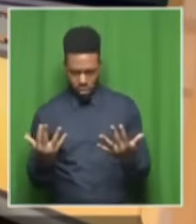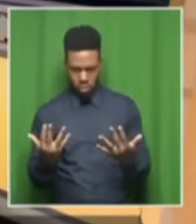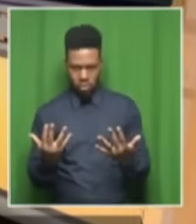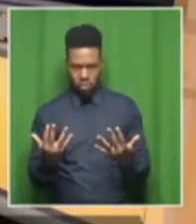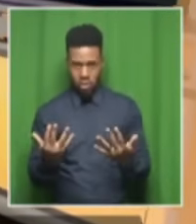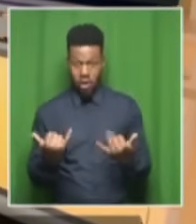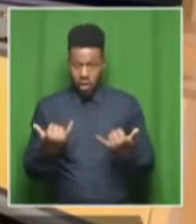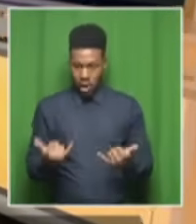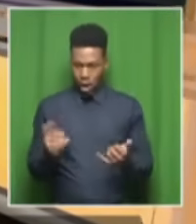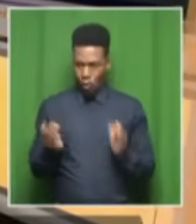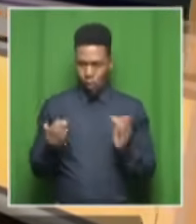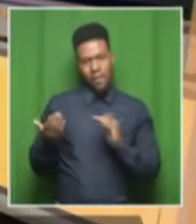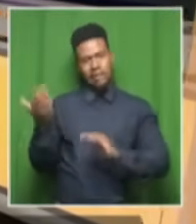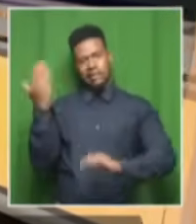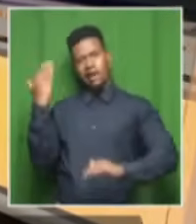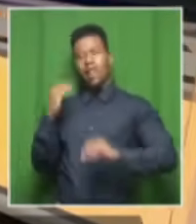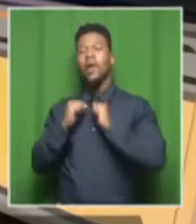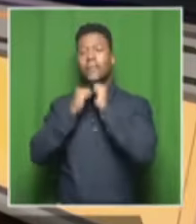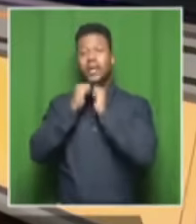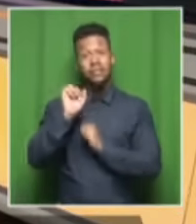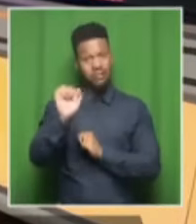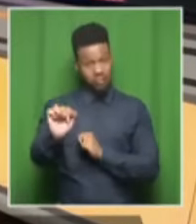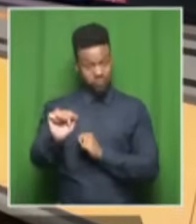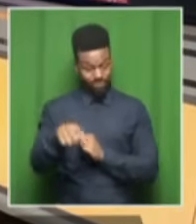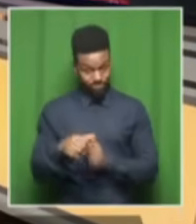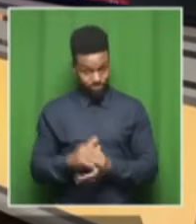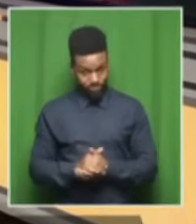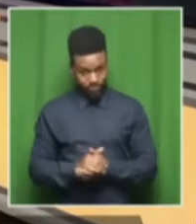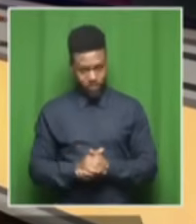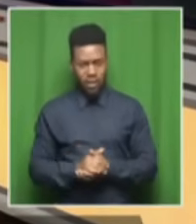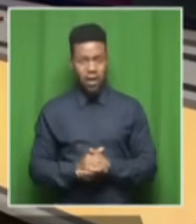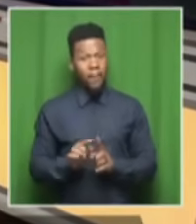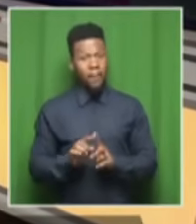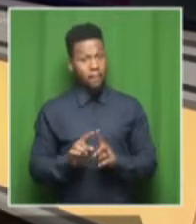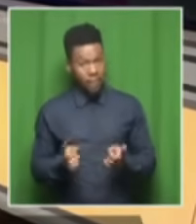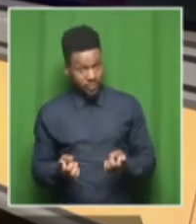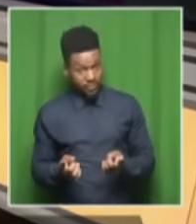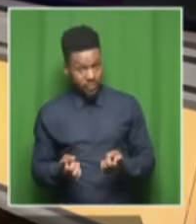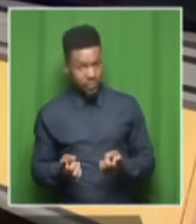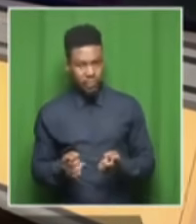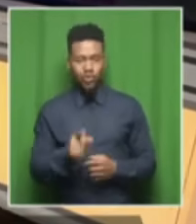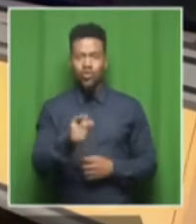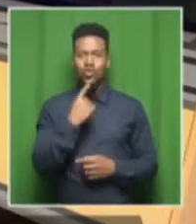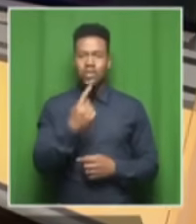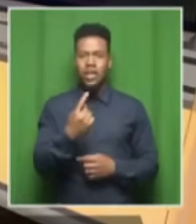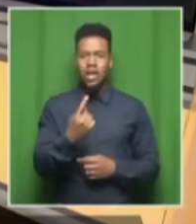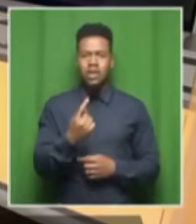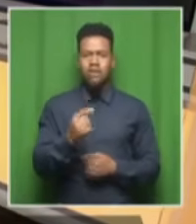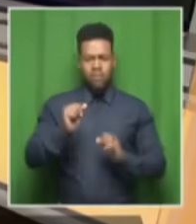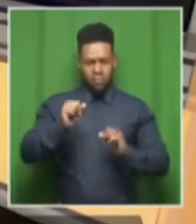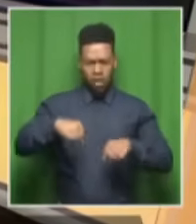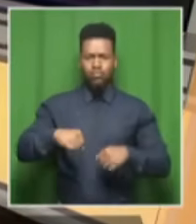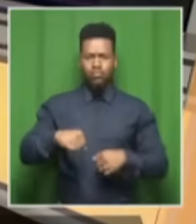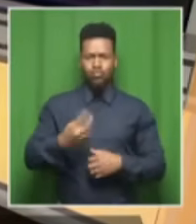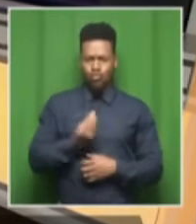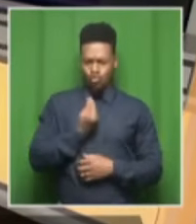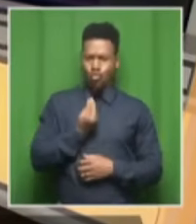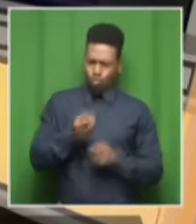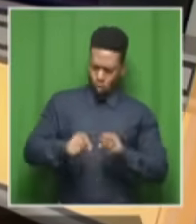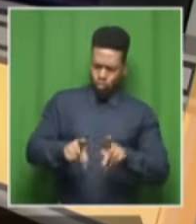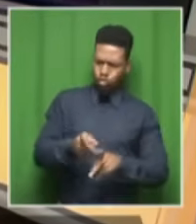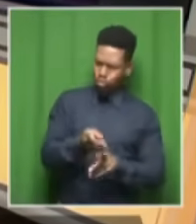had. However, you describe yourselves as the youth as privileged, but I suppose you're speaking from your lived